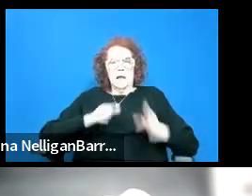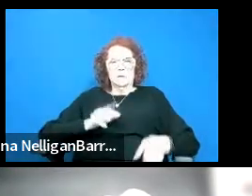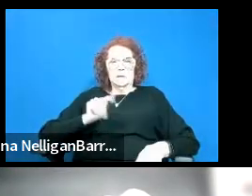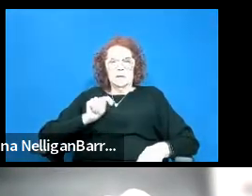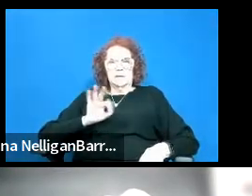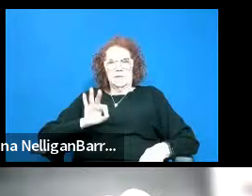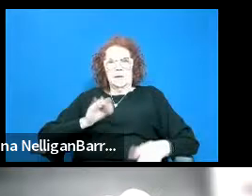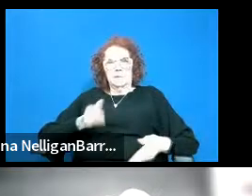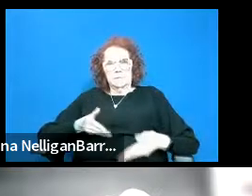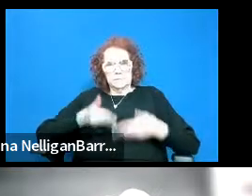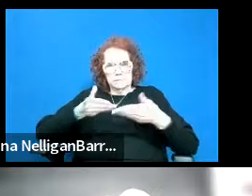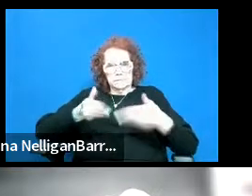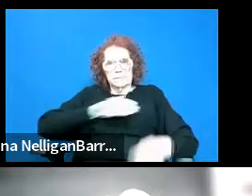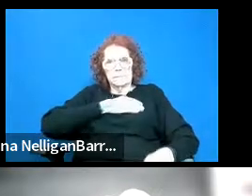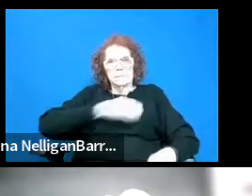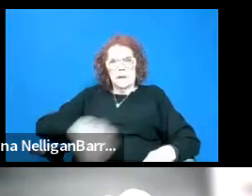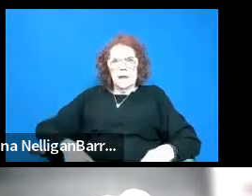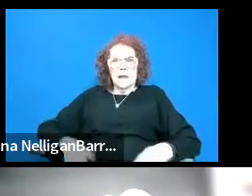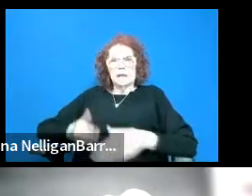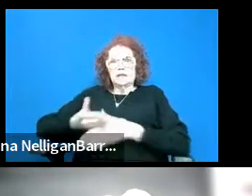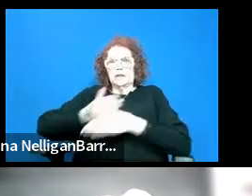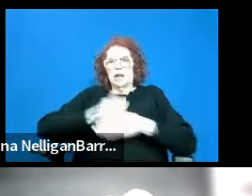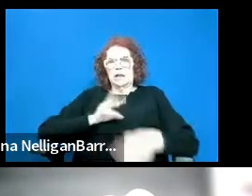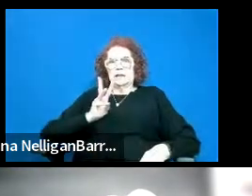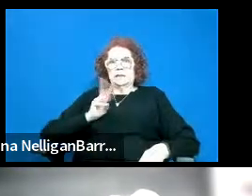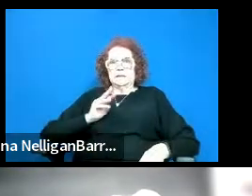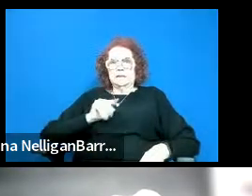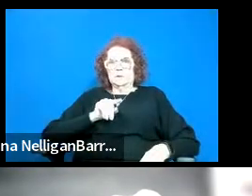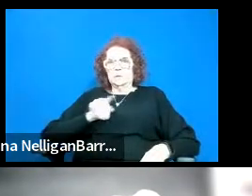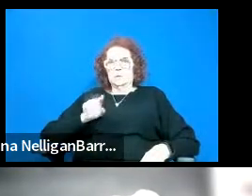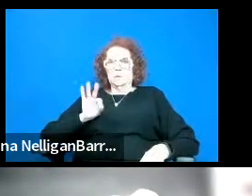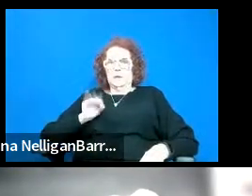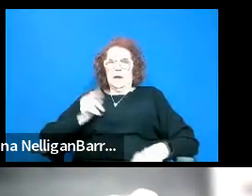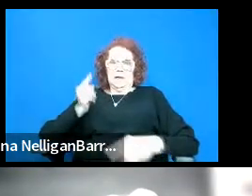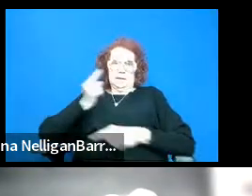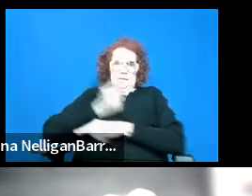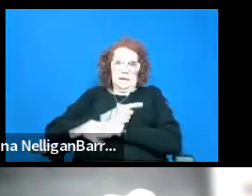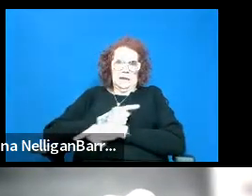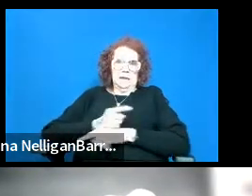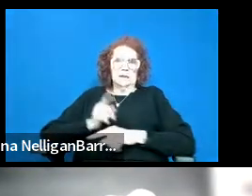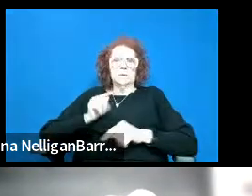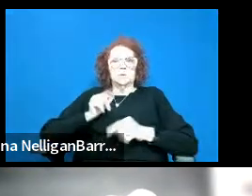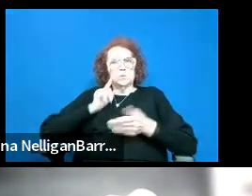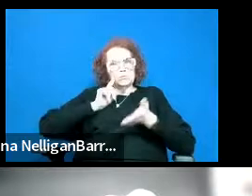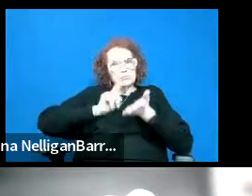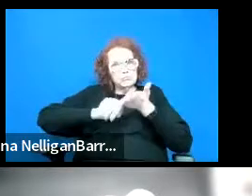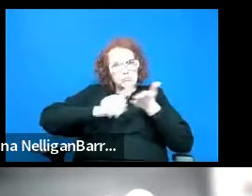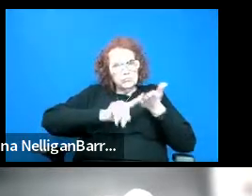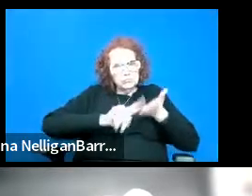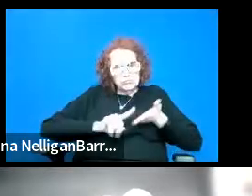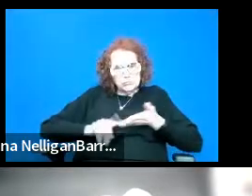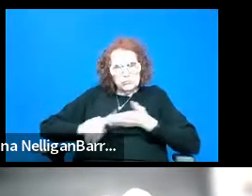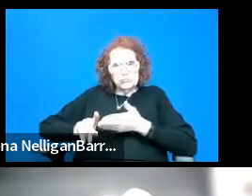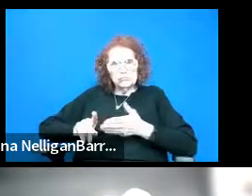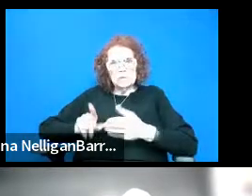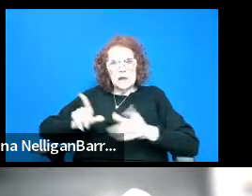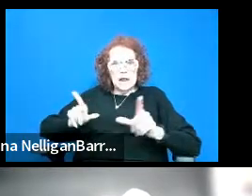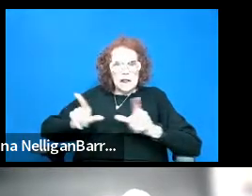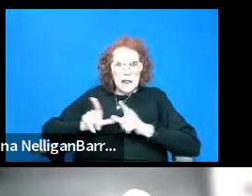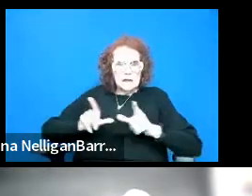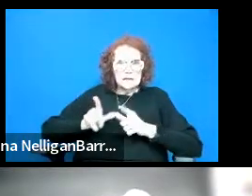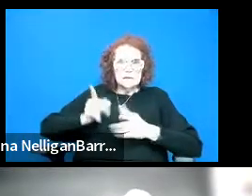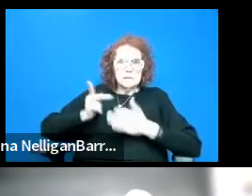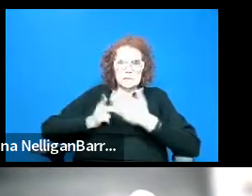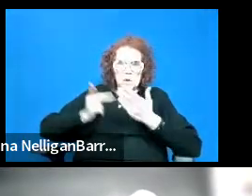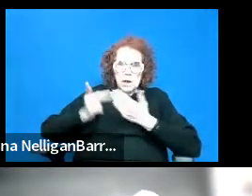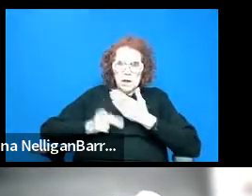days. We're going to be looking at, obviously the property manager license program should help because it's going to point